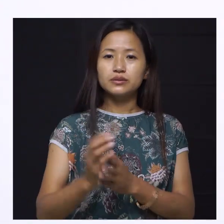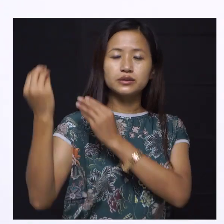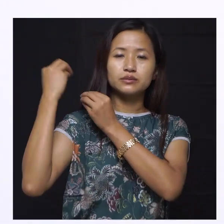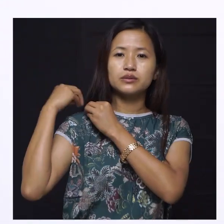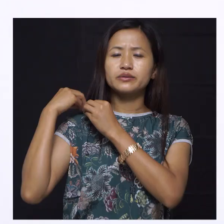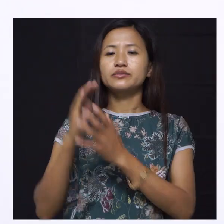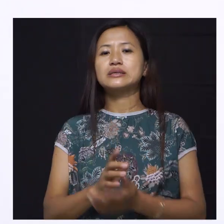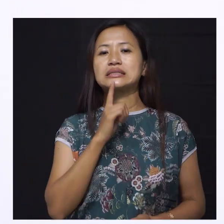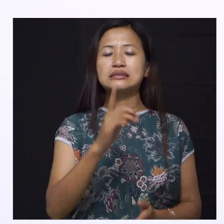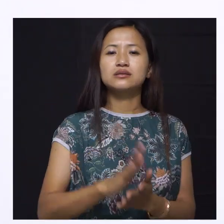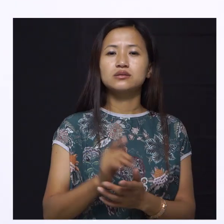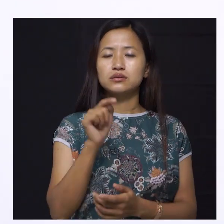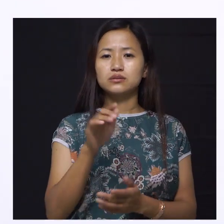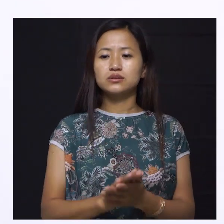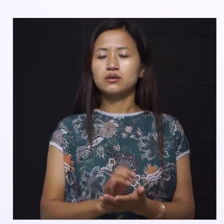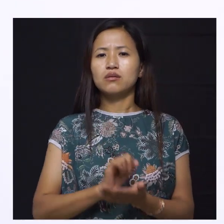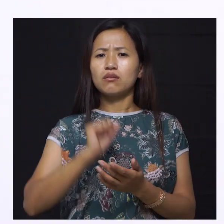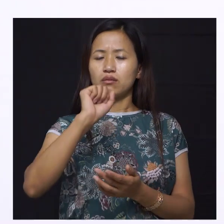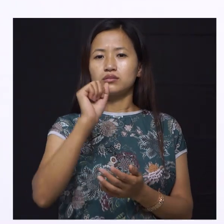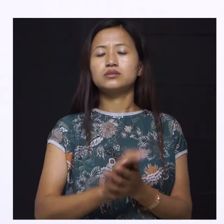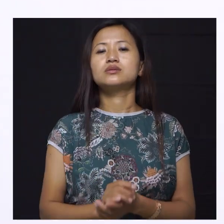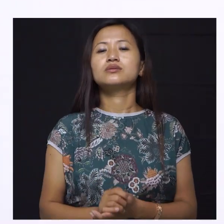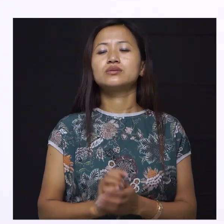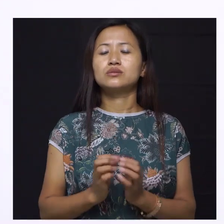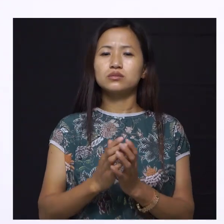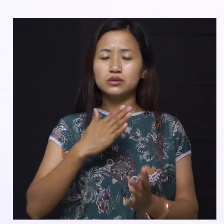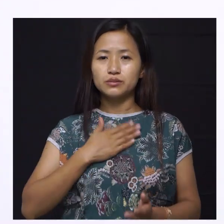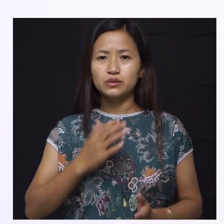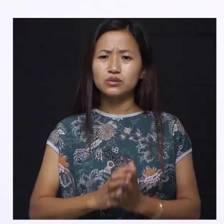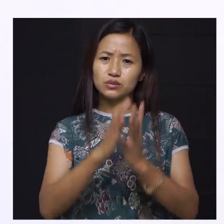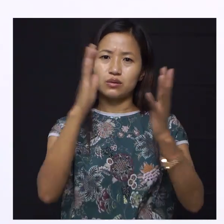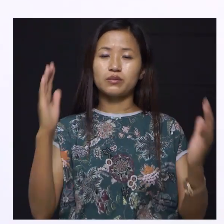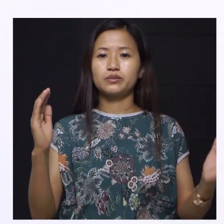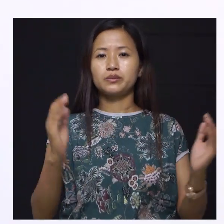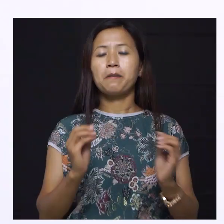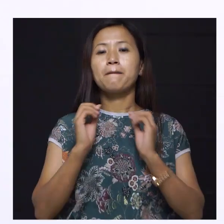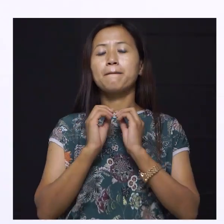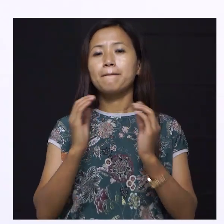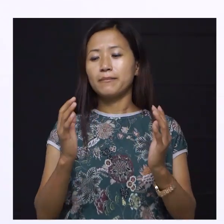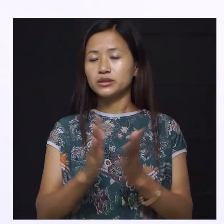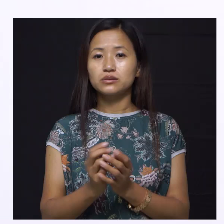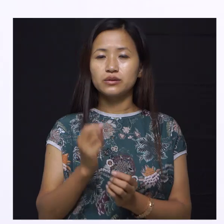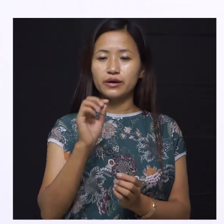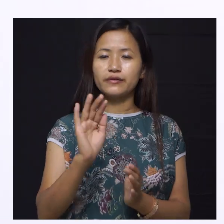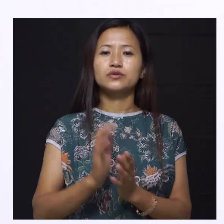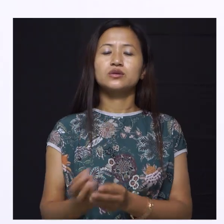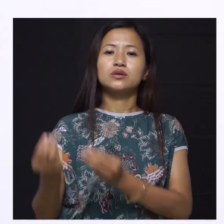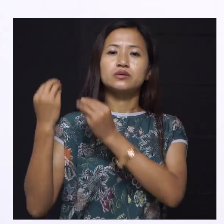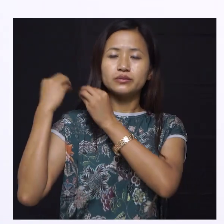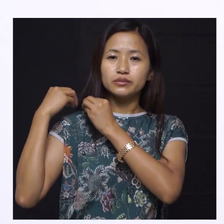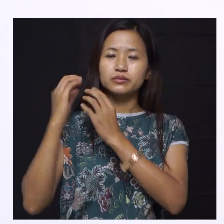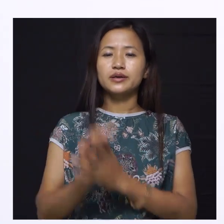Even if I don't tell you that, you all know. When someone respects you so much, there is a responsibility that you need to shoulder.